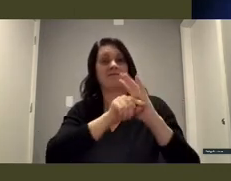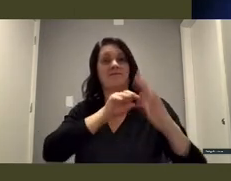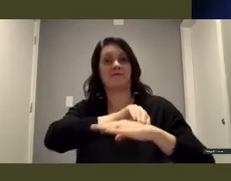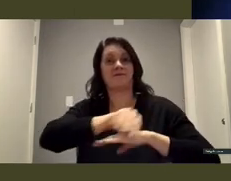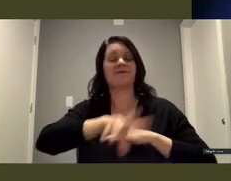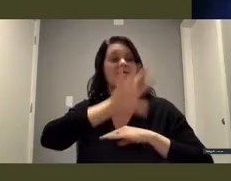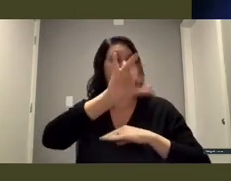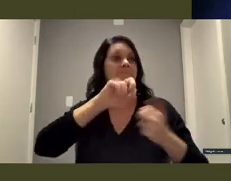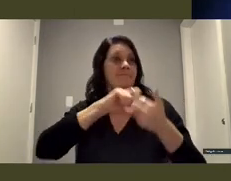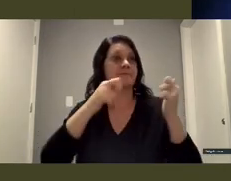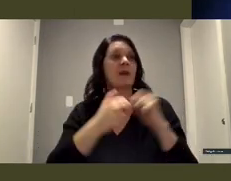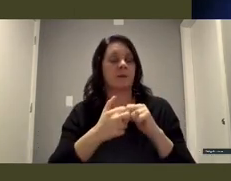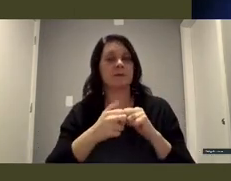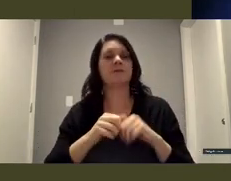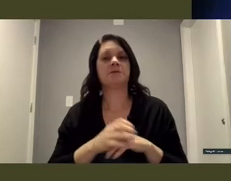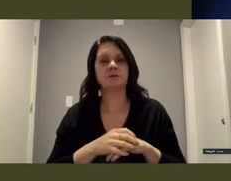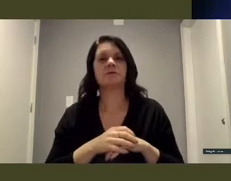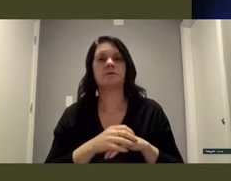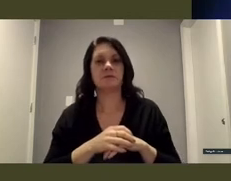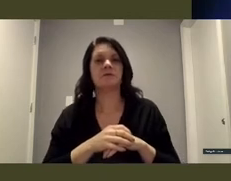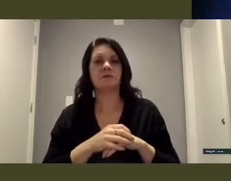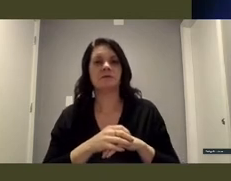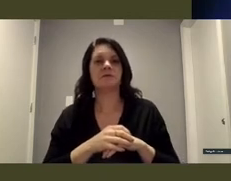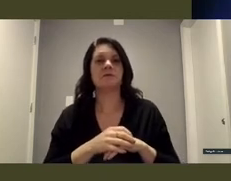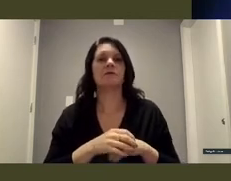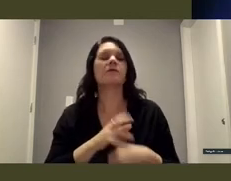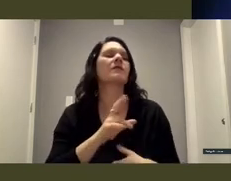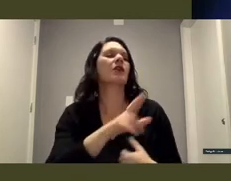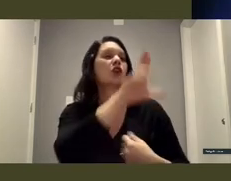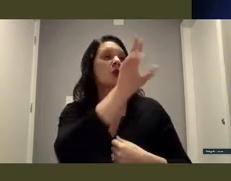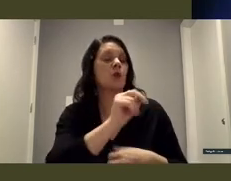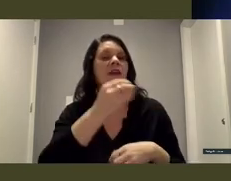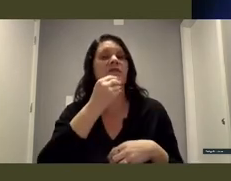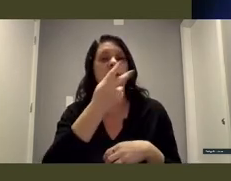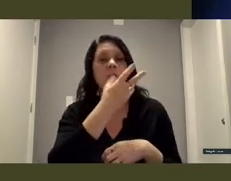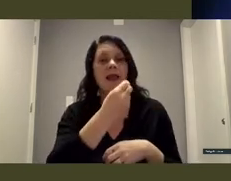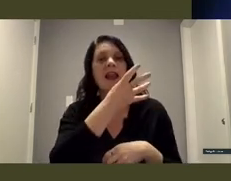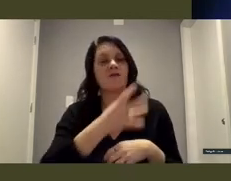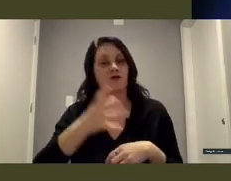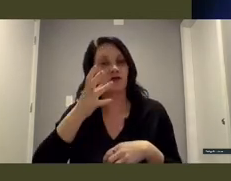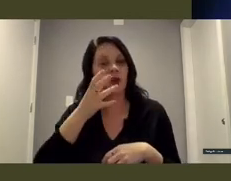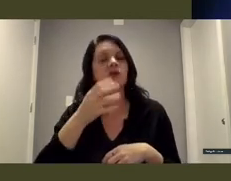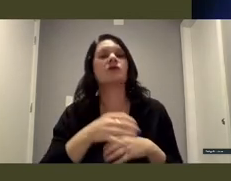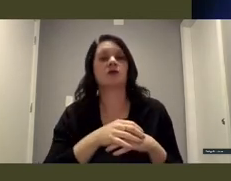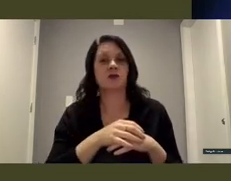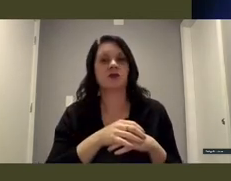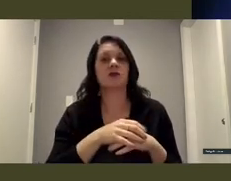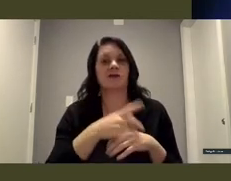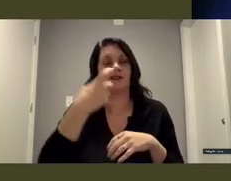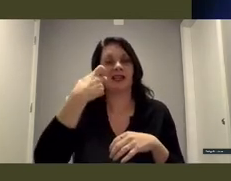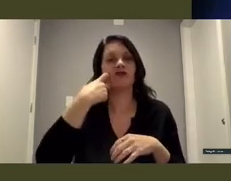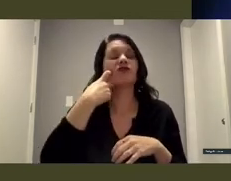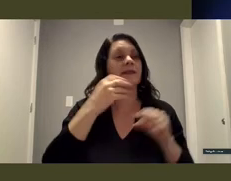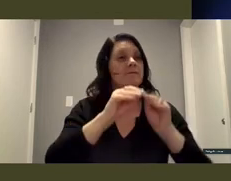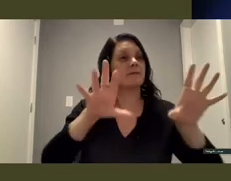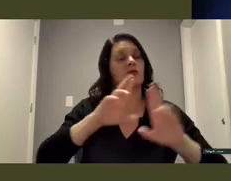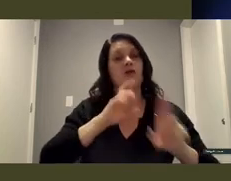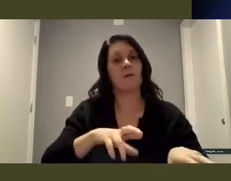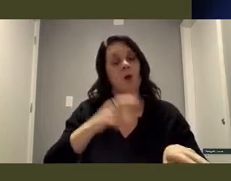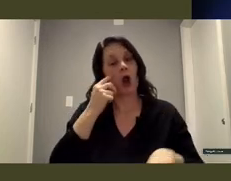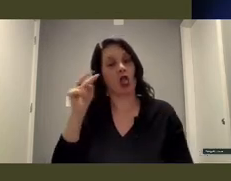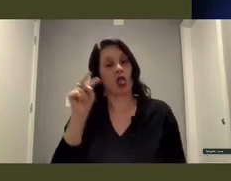so, you know, the UN Food and Agriculture Organization recently co-authored a report looking at